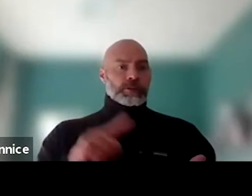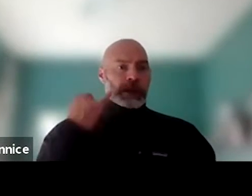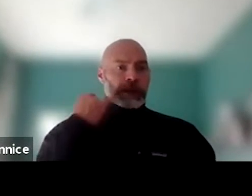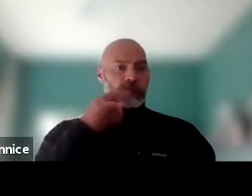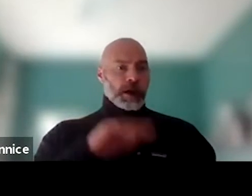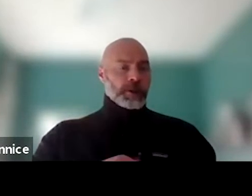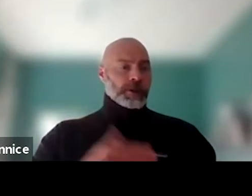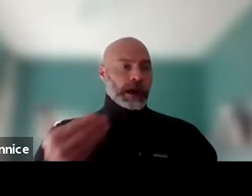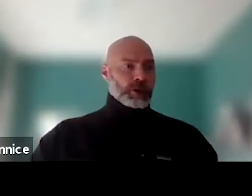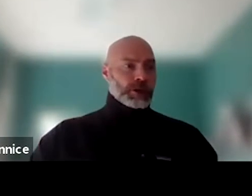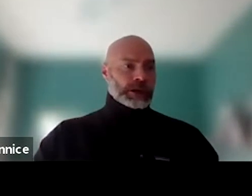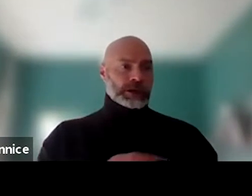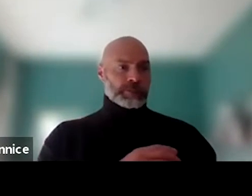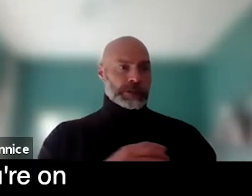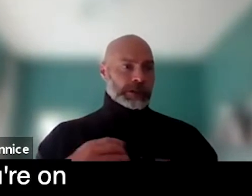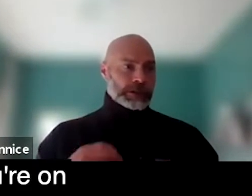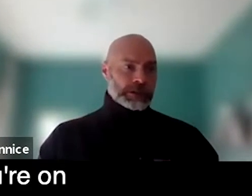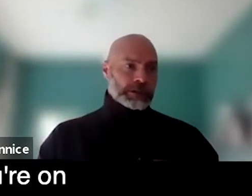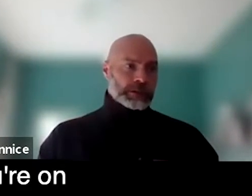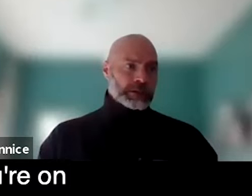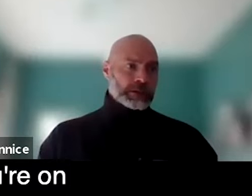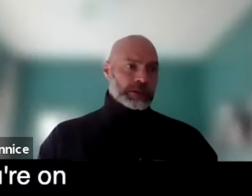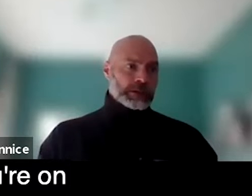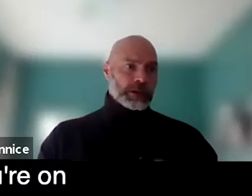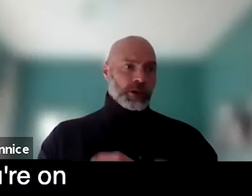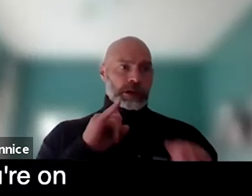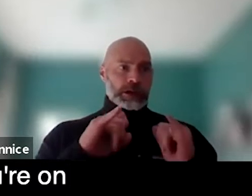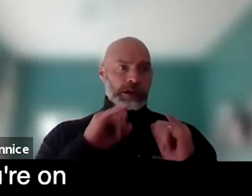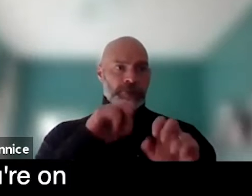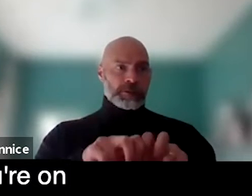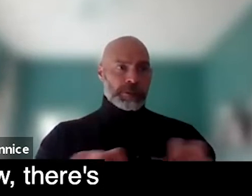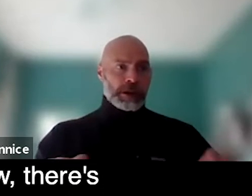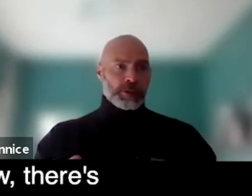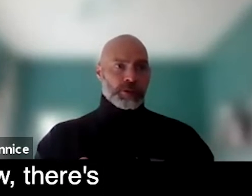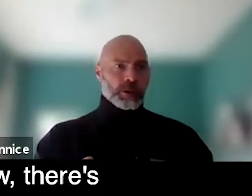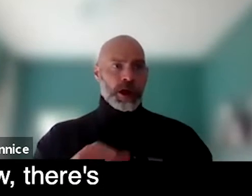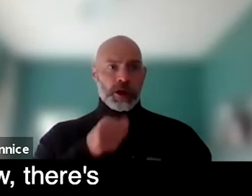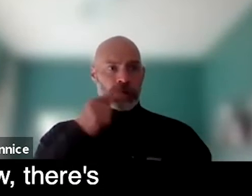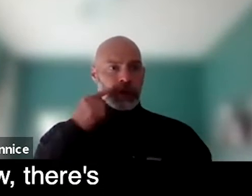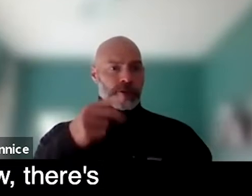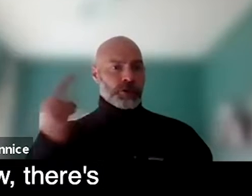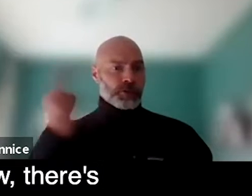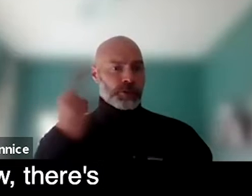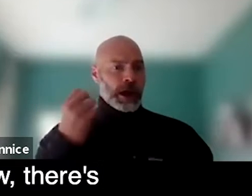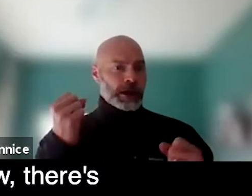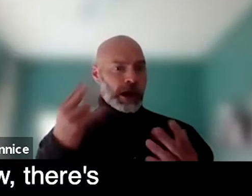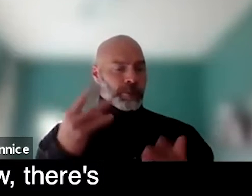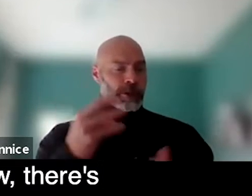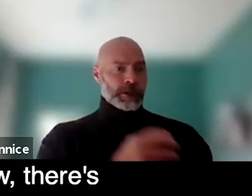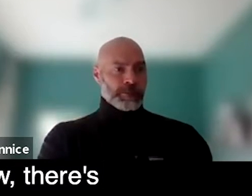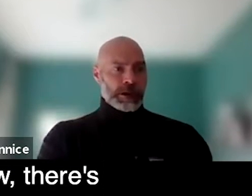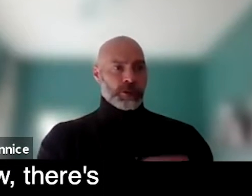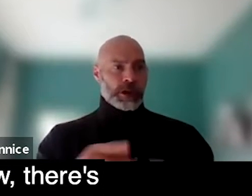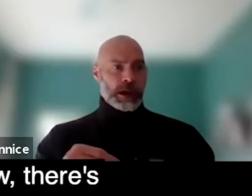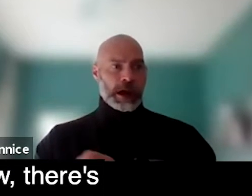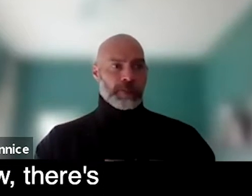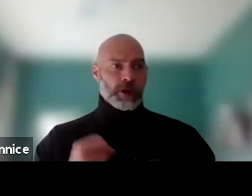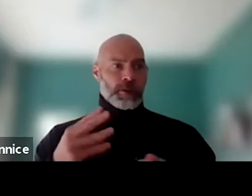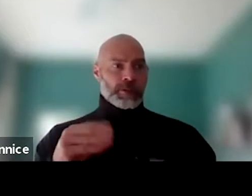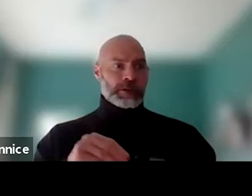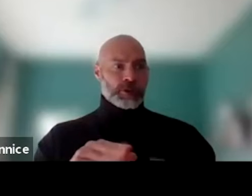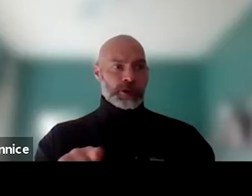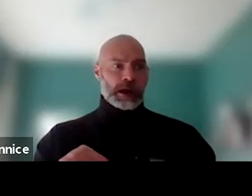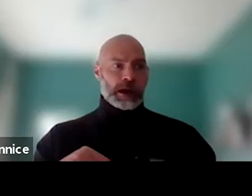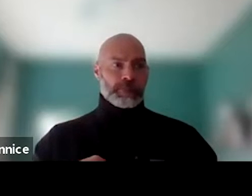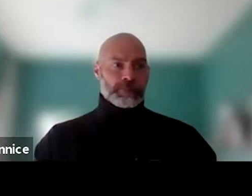Okay, so this is one, if you're on the hiring committee or during, there's an interview or panel,